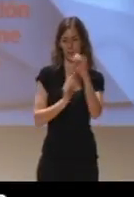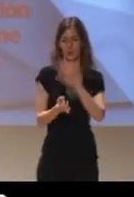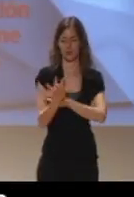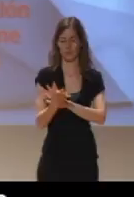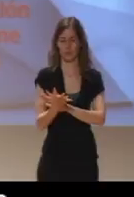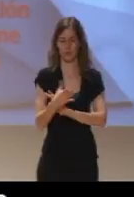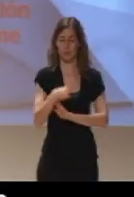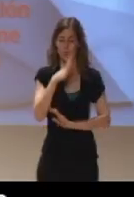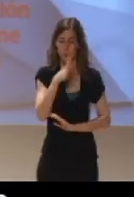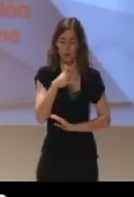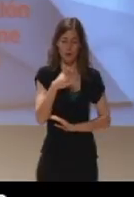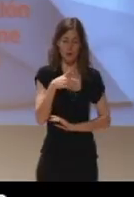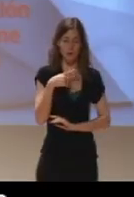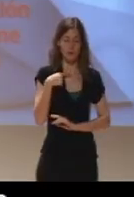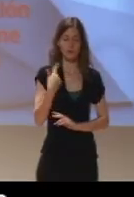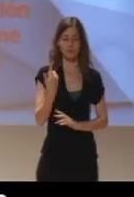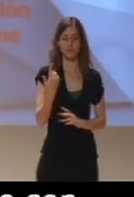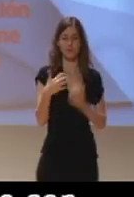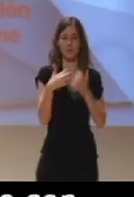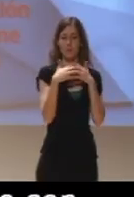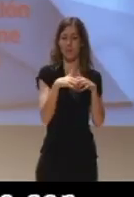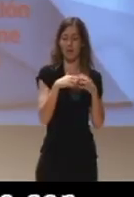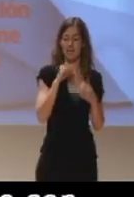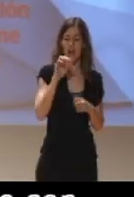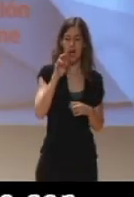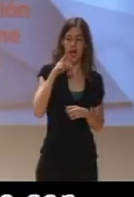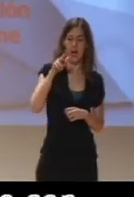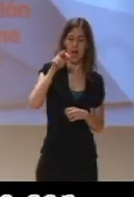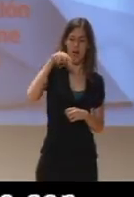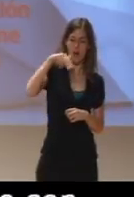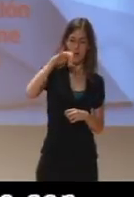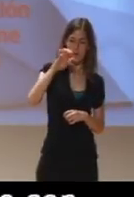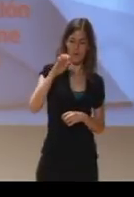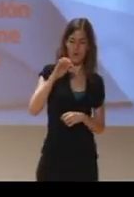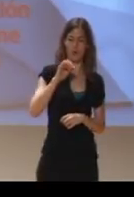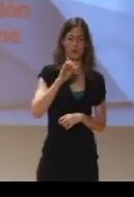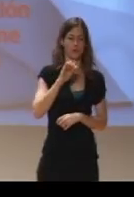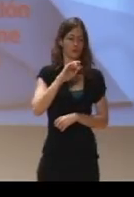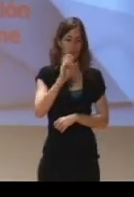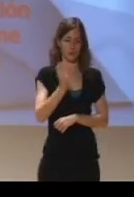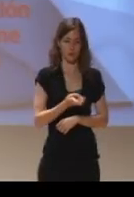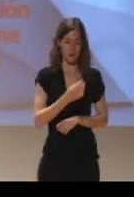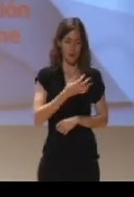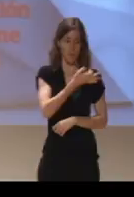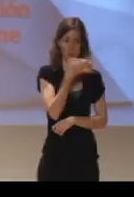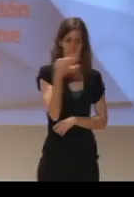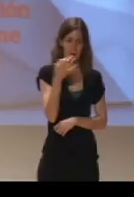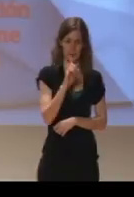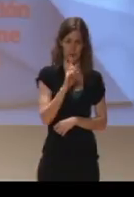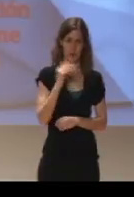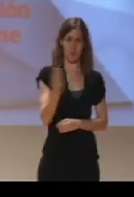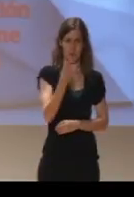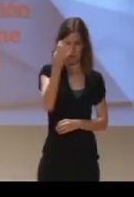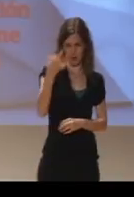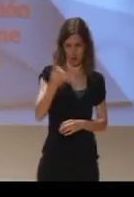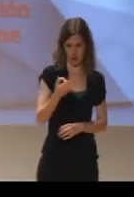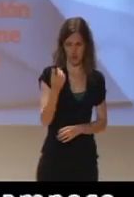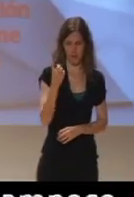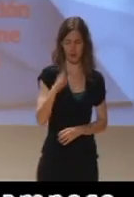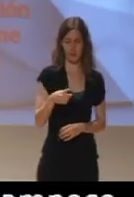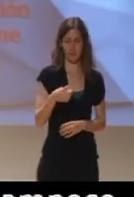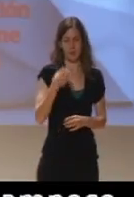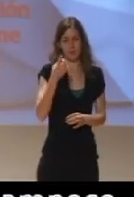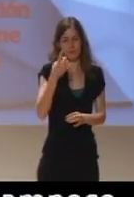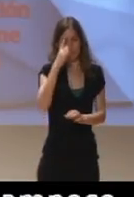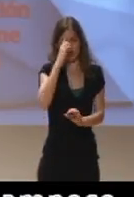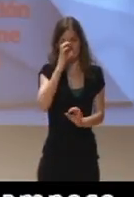have mobility problems. They are not perfect, therefore they have to continue improving. But